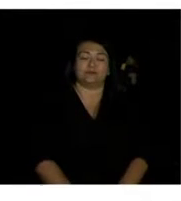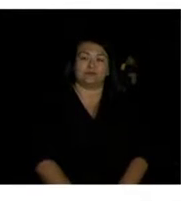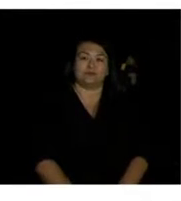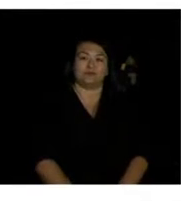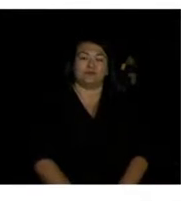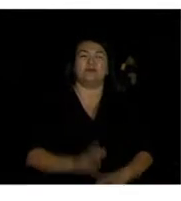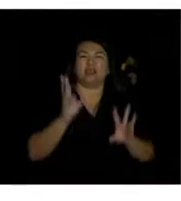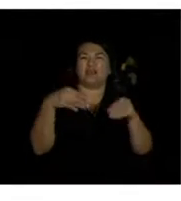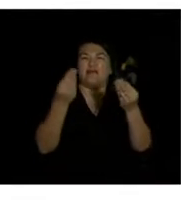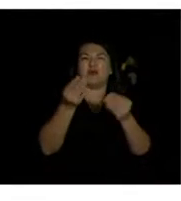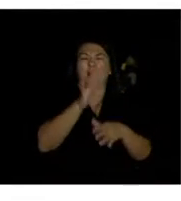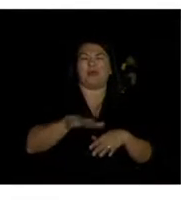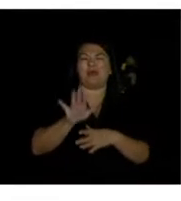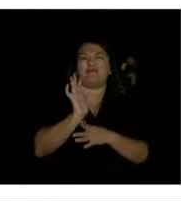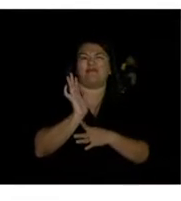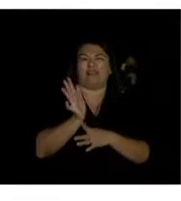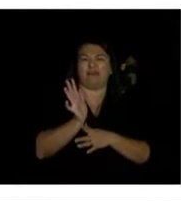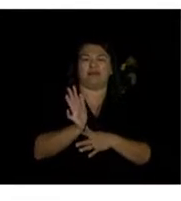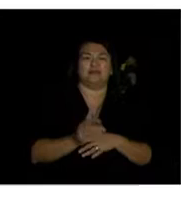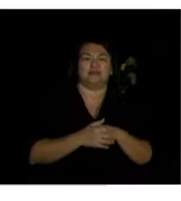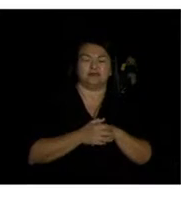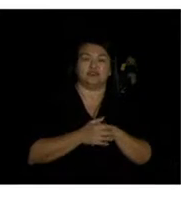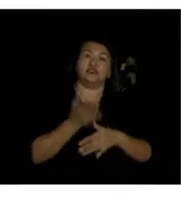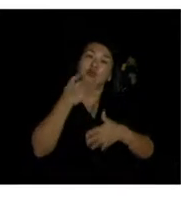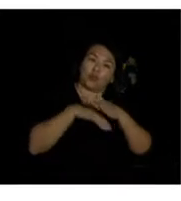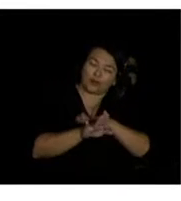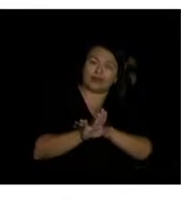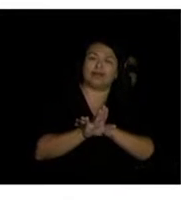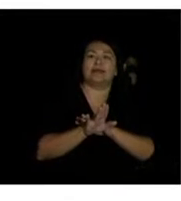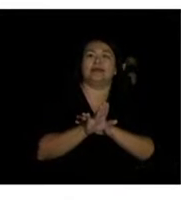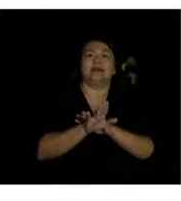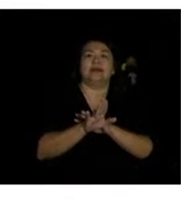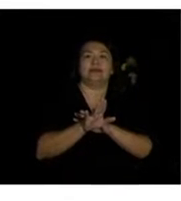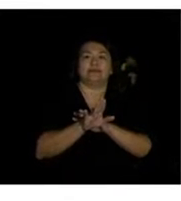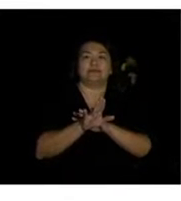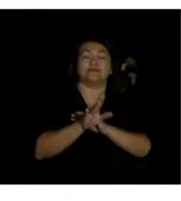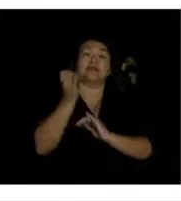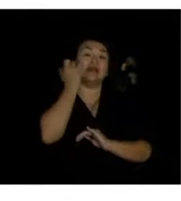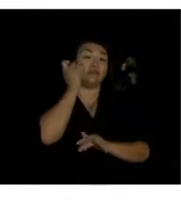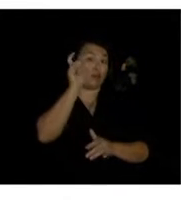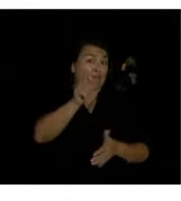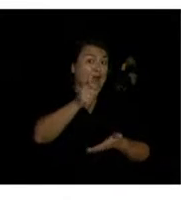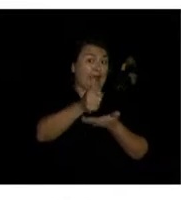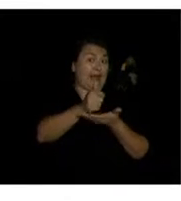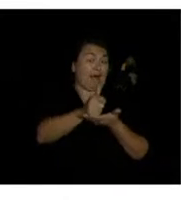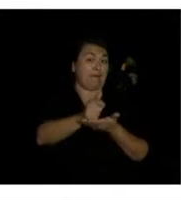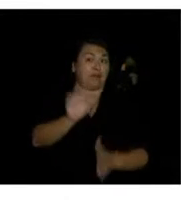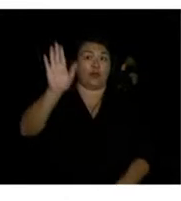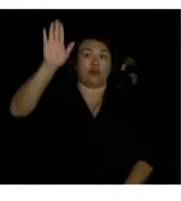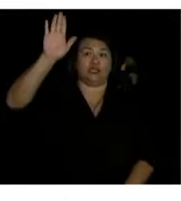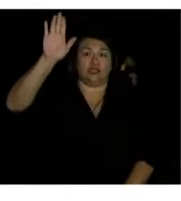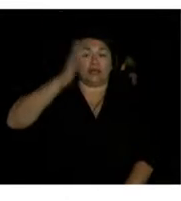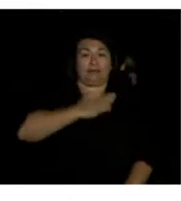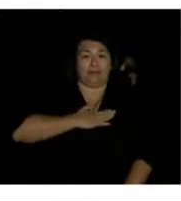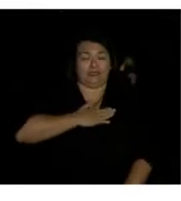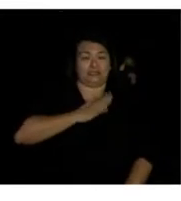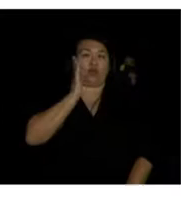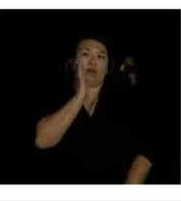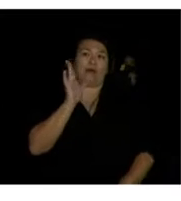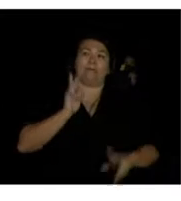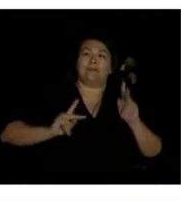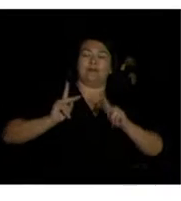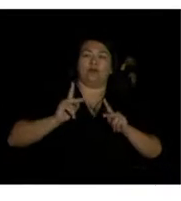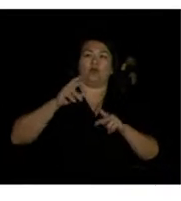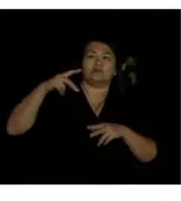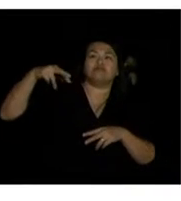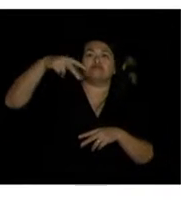I'm going to give you about 5 minutes to get in there, and if you need help, just raise your hand and we'll have people walking around